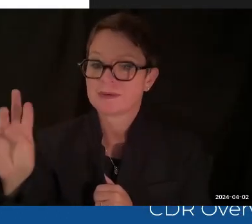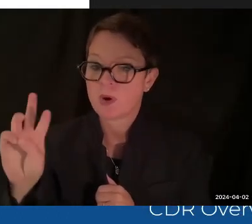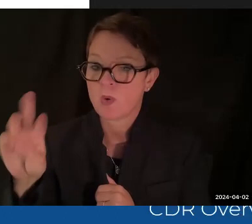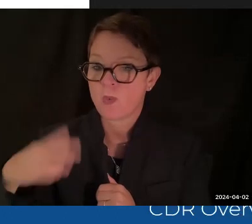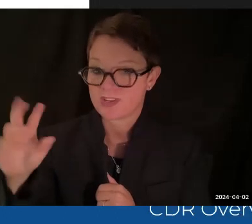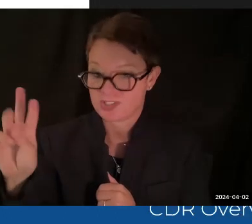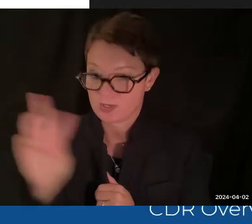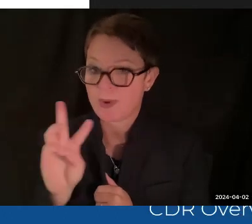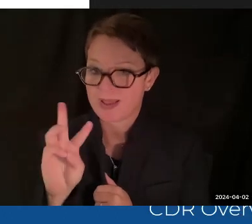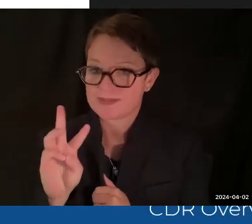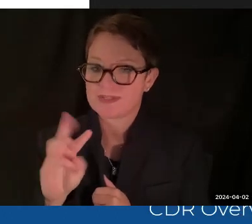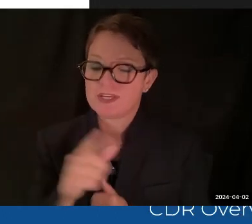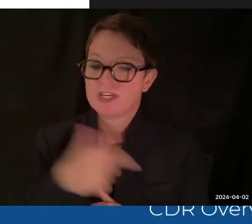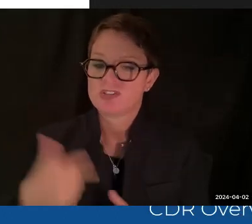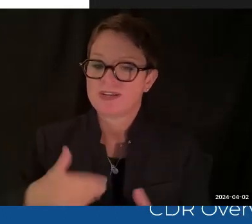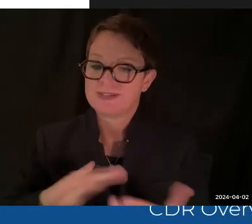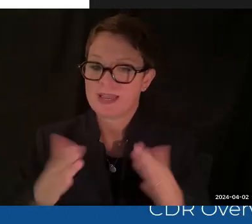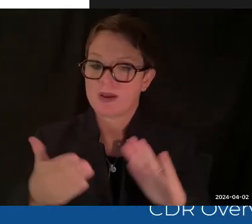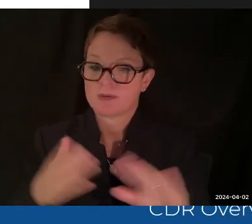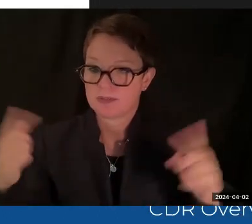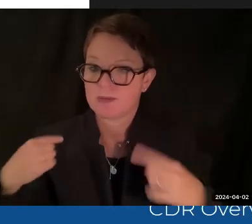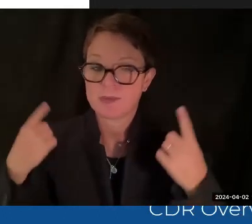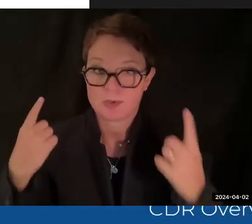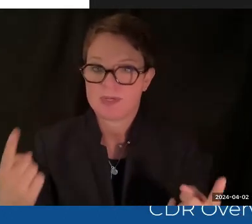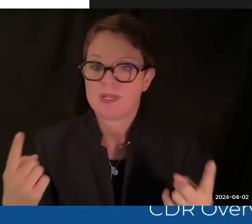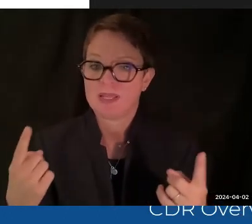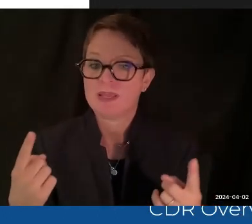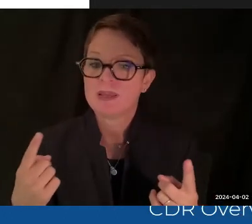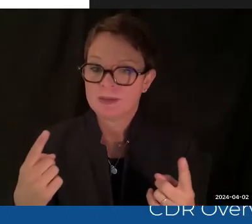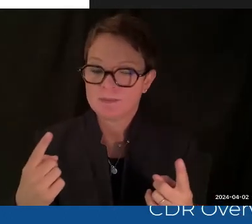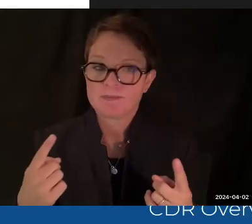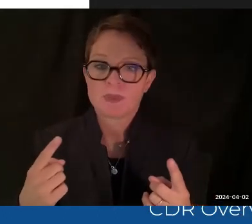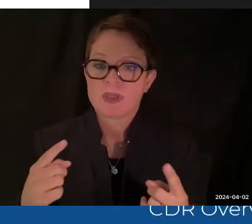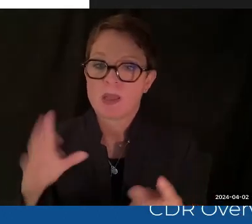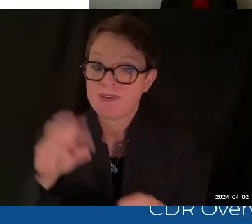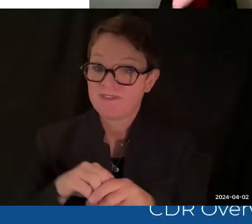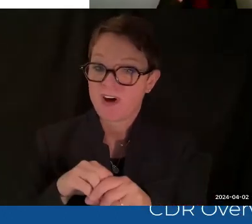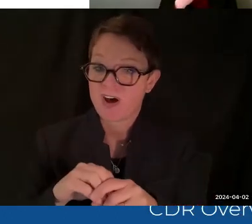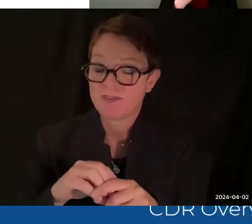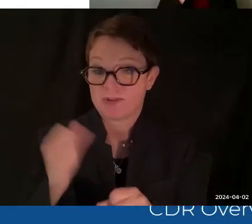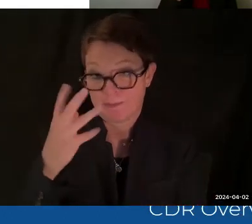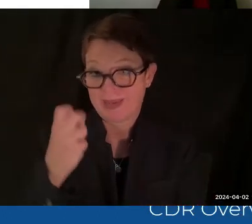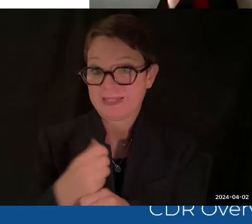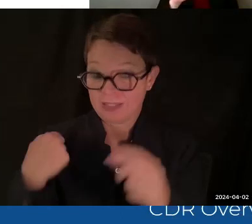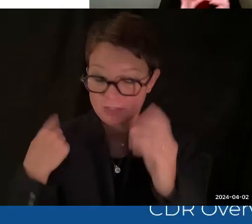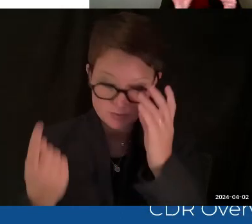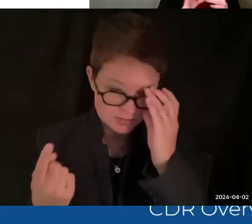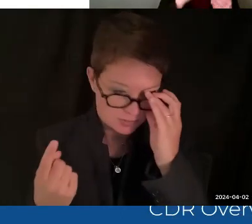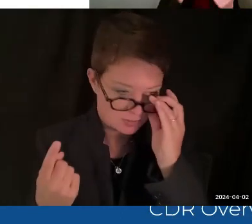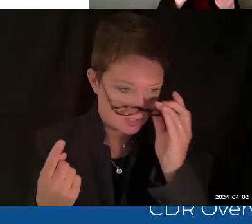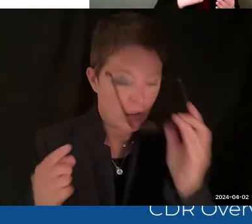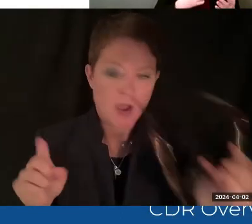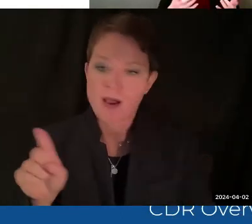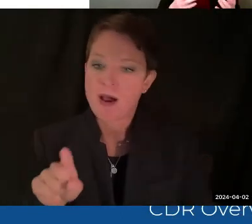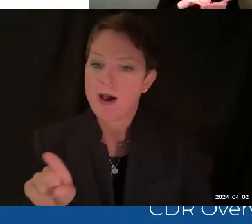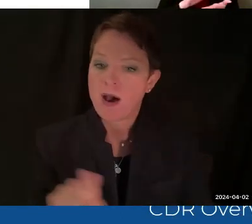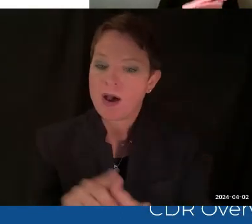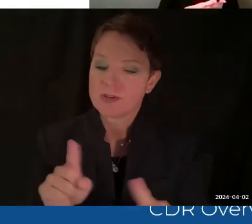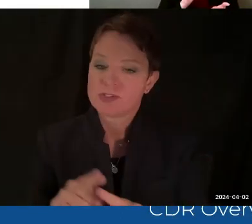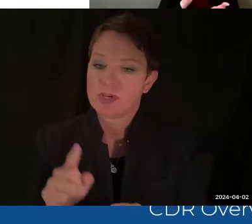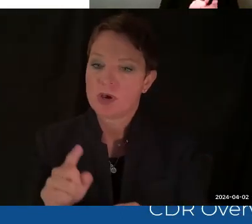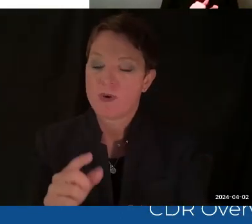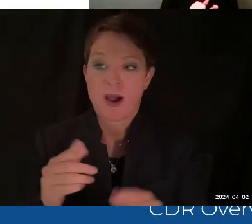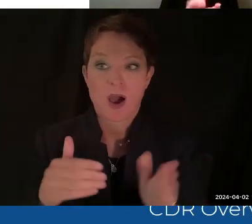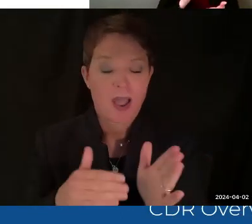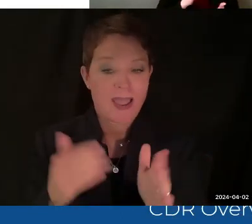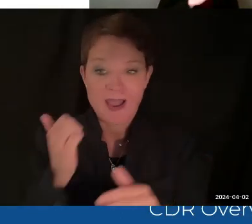I've been involved in the Chinatown and Asian American communities in Philadelphia for the past couple of decades. Also a very avid public transit